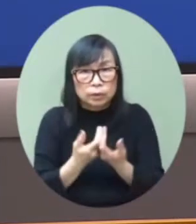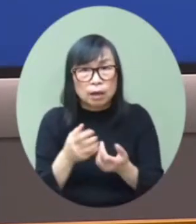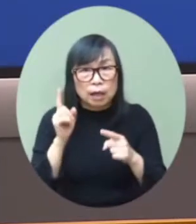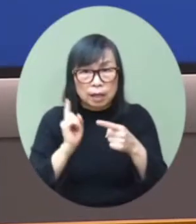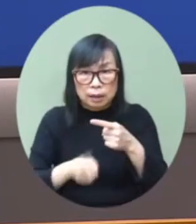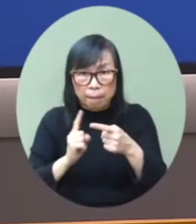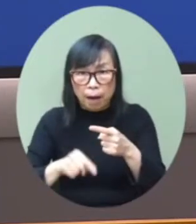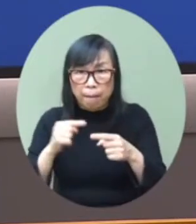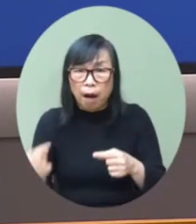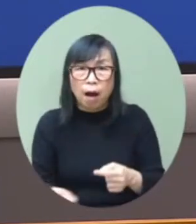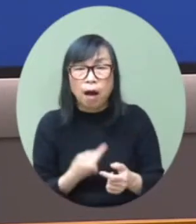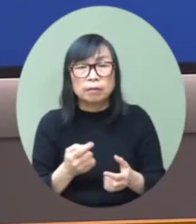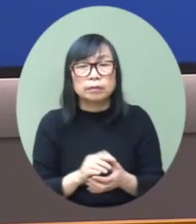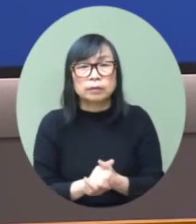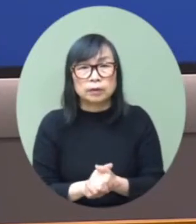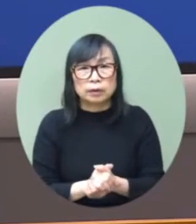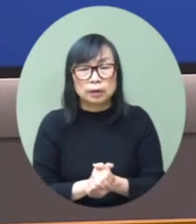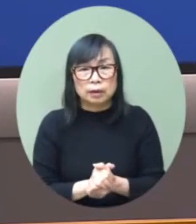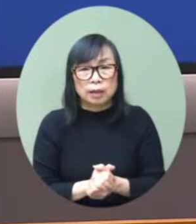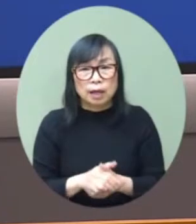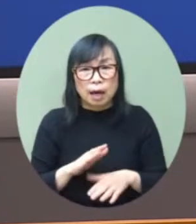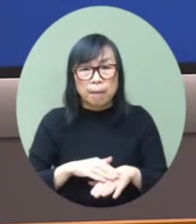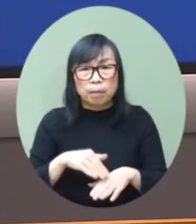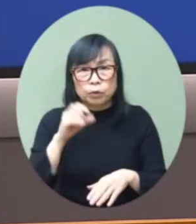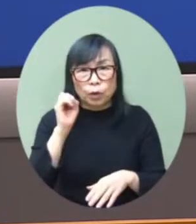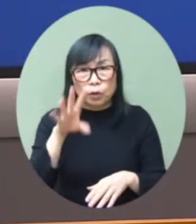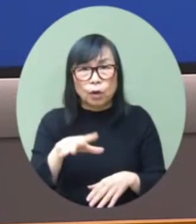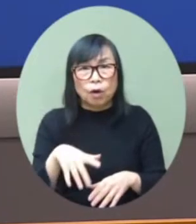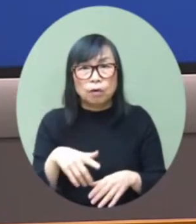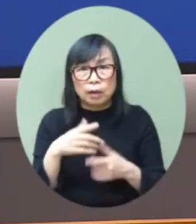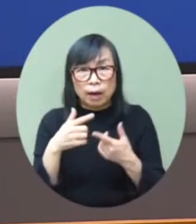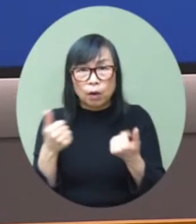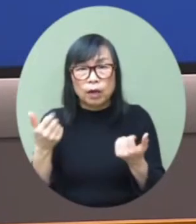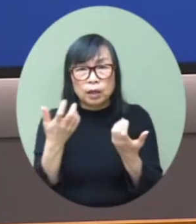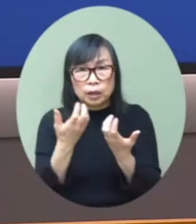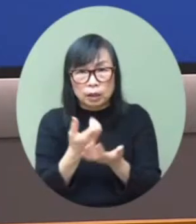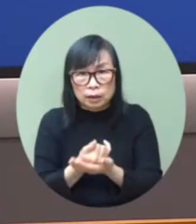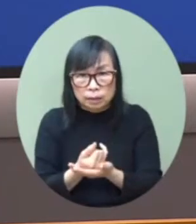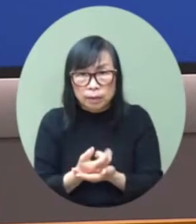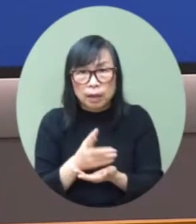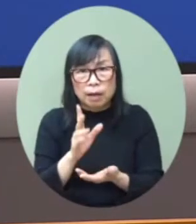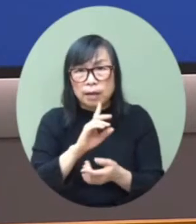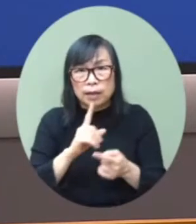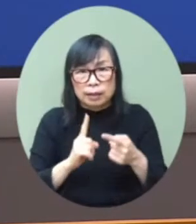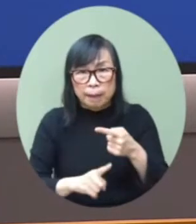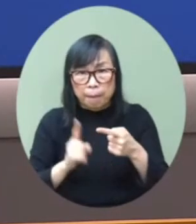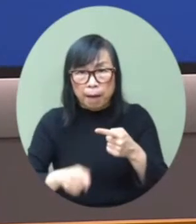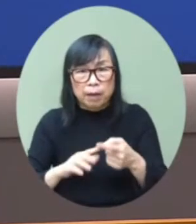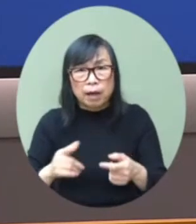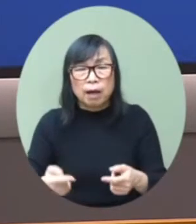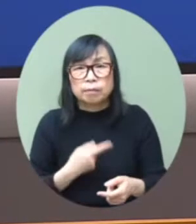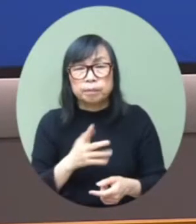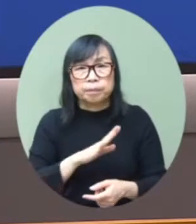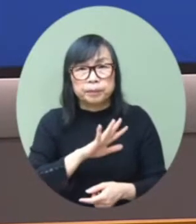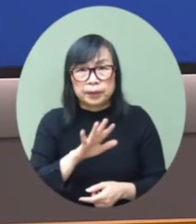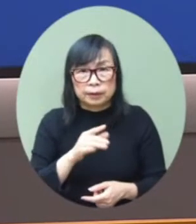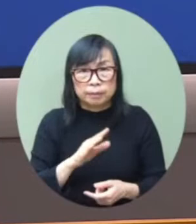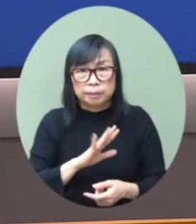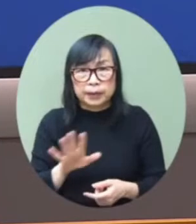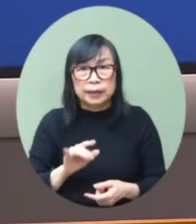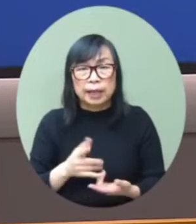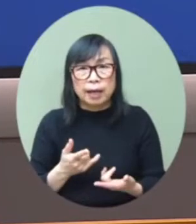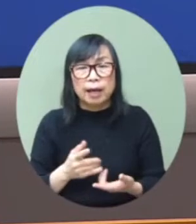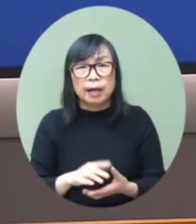The number of cases, positive cases announced by the government is about 1 million. I said that a